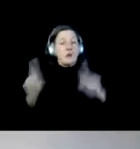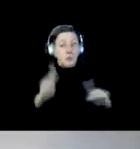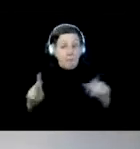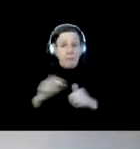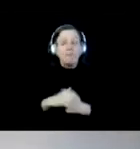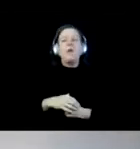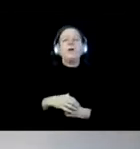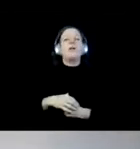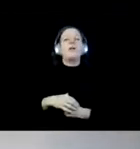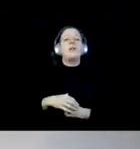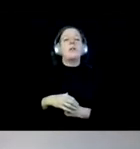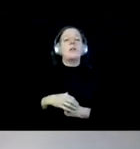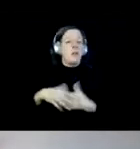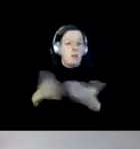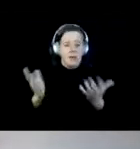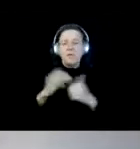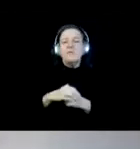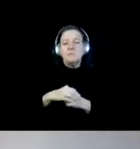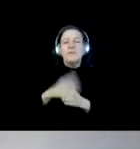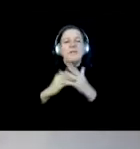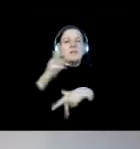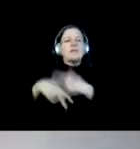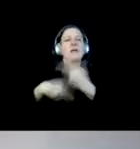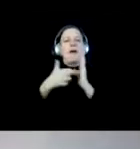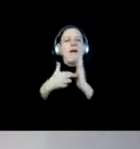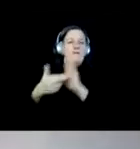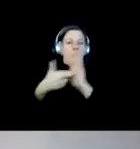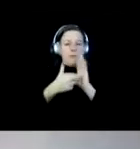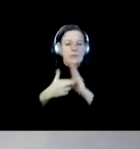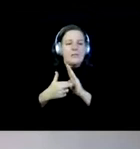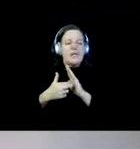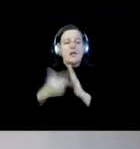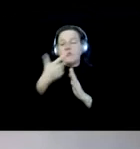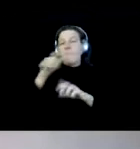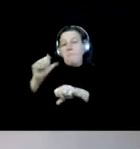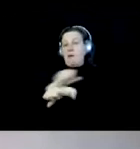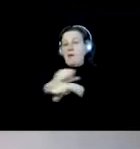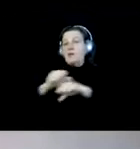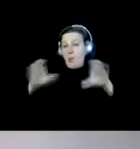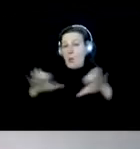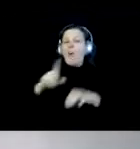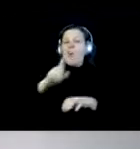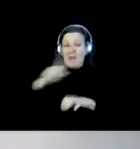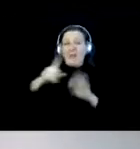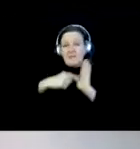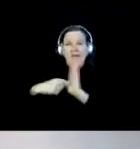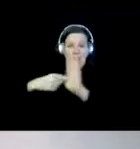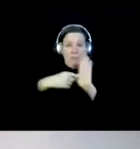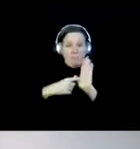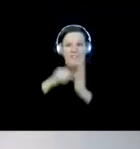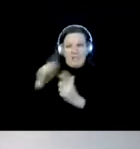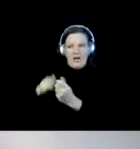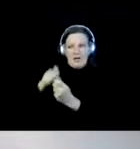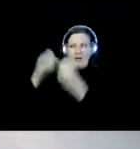this is just, you know, some kind of representation, because, you know, the work that they're doing is a representation of a certain ideal.